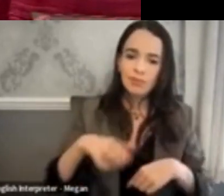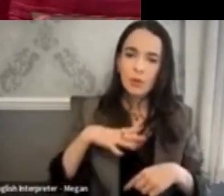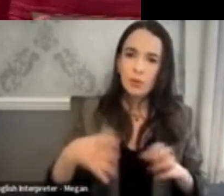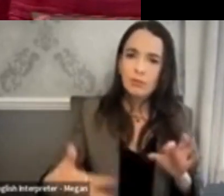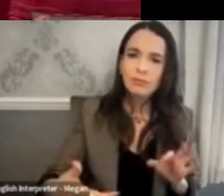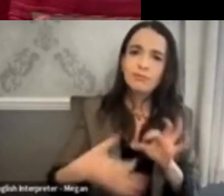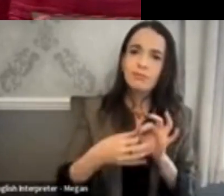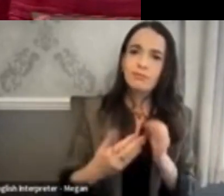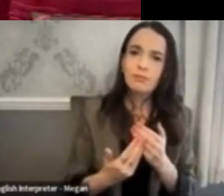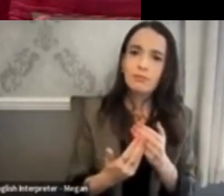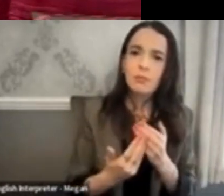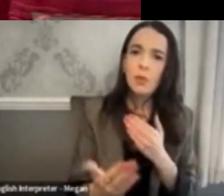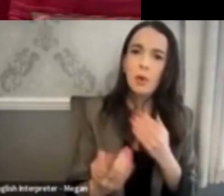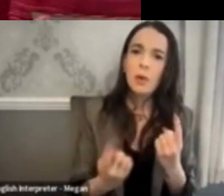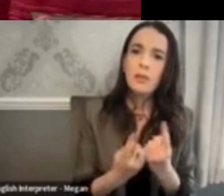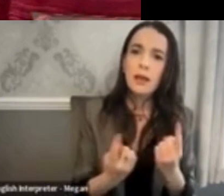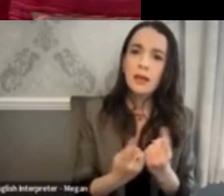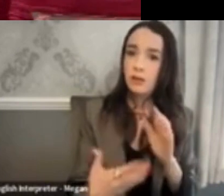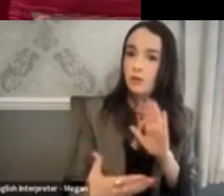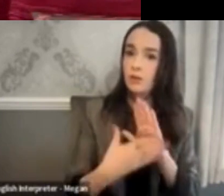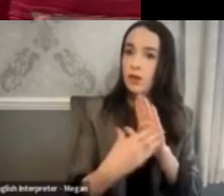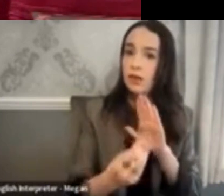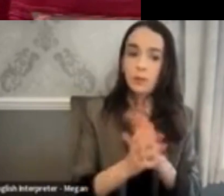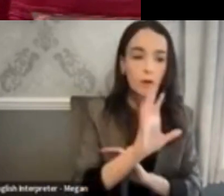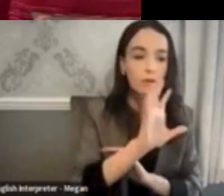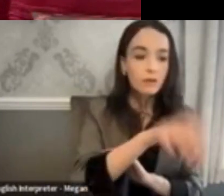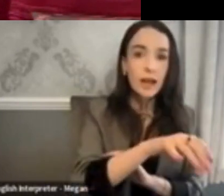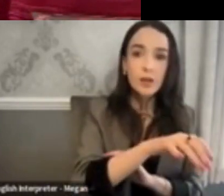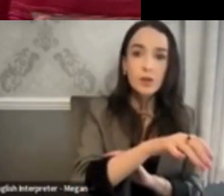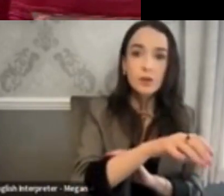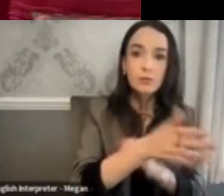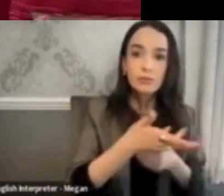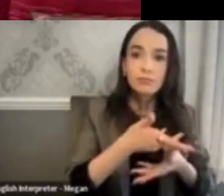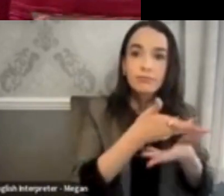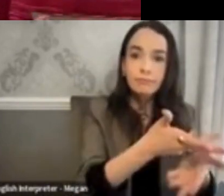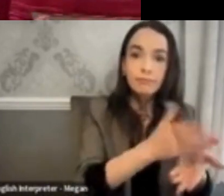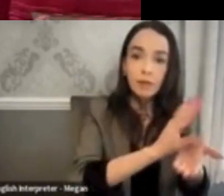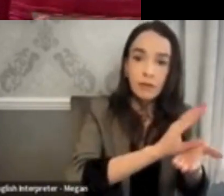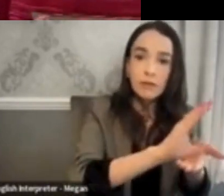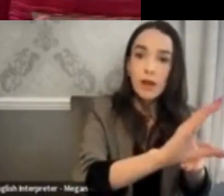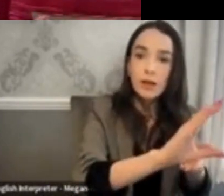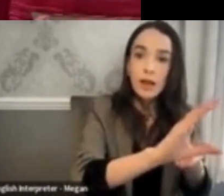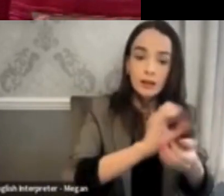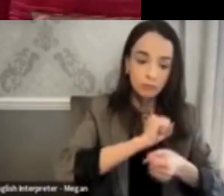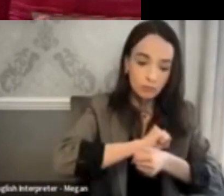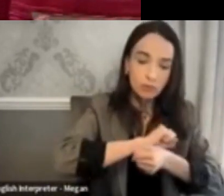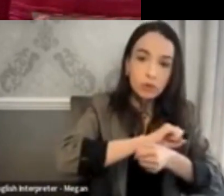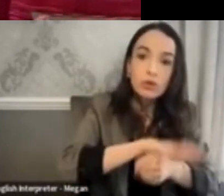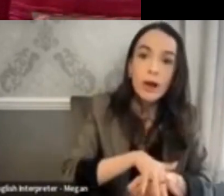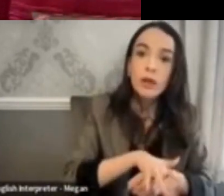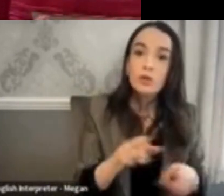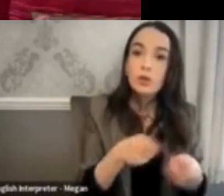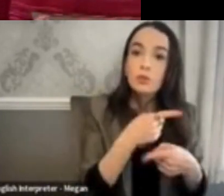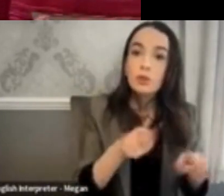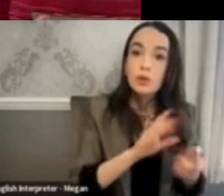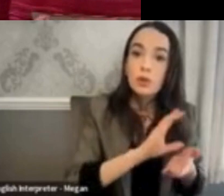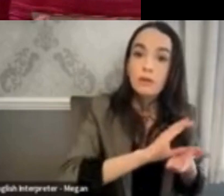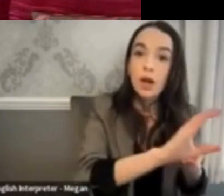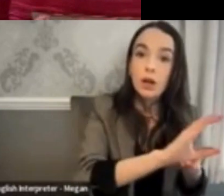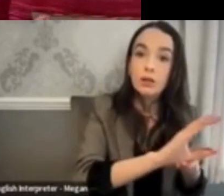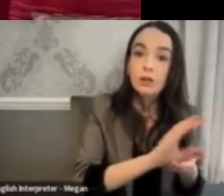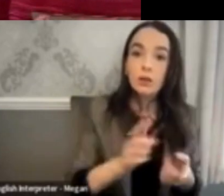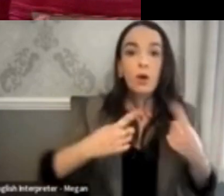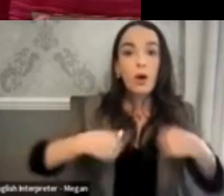you, such as the venues receiving funding via the Grassroots Music Fund, like the work our South East team has been doing